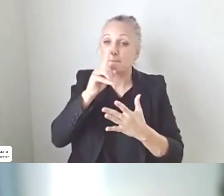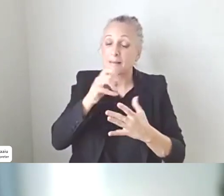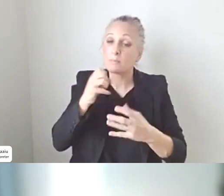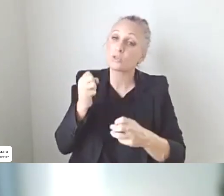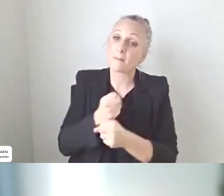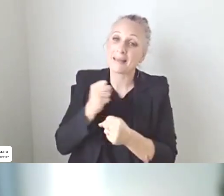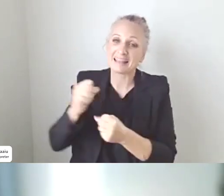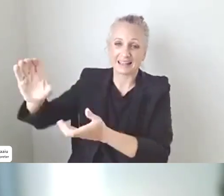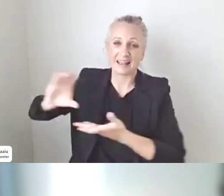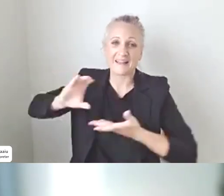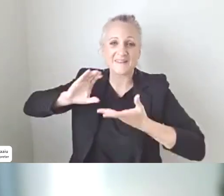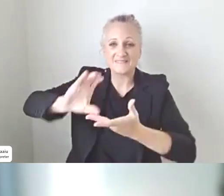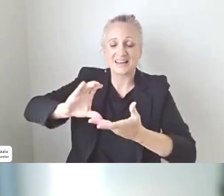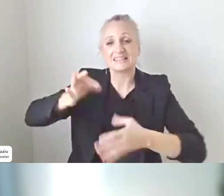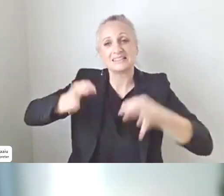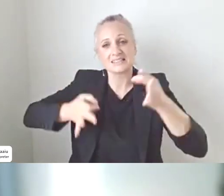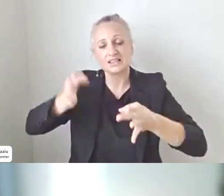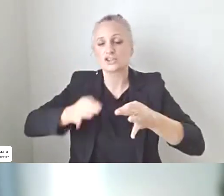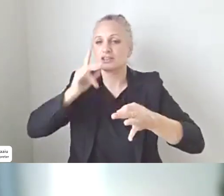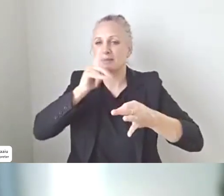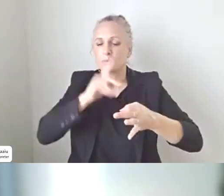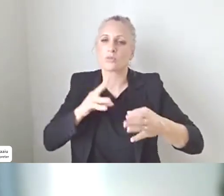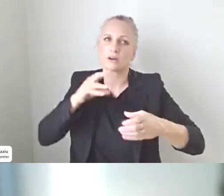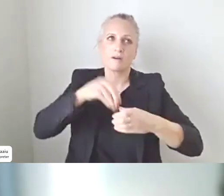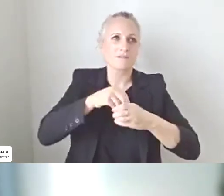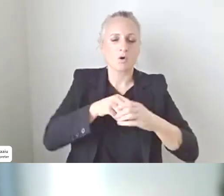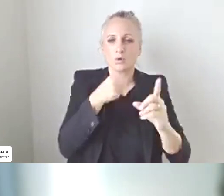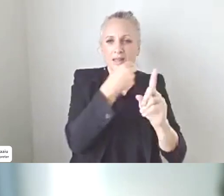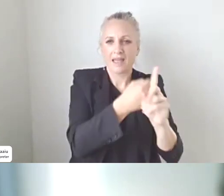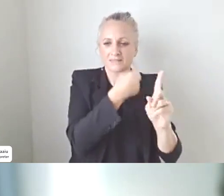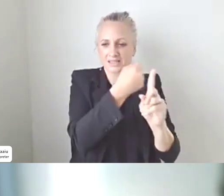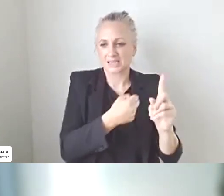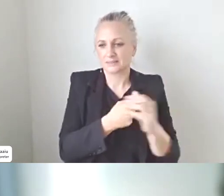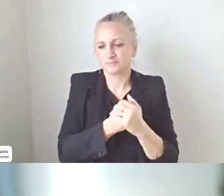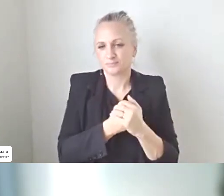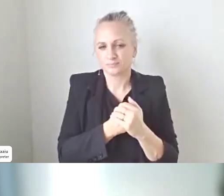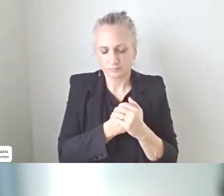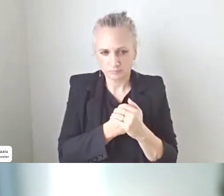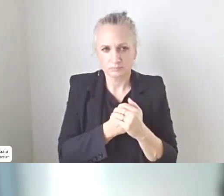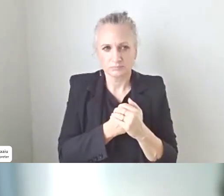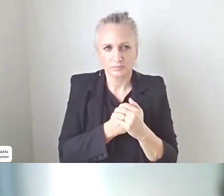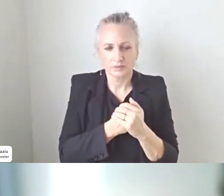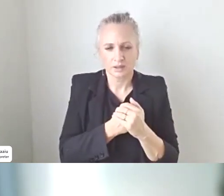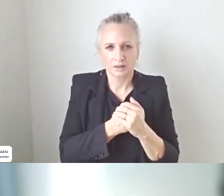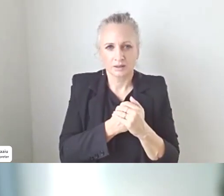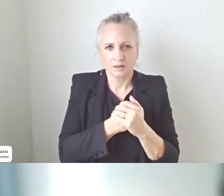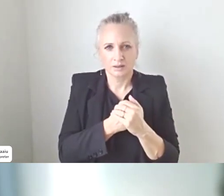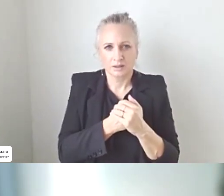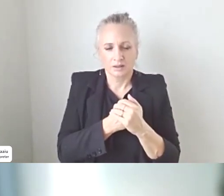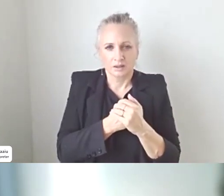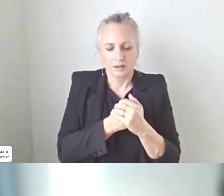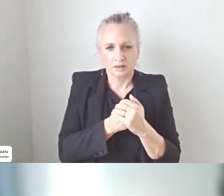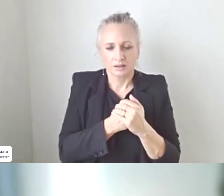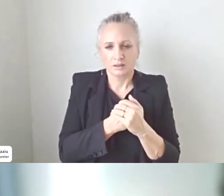those expectations. Our program staff are a key role to help create those requirements